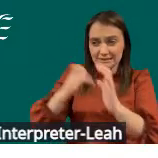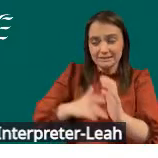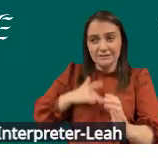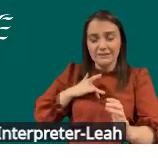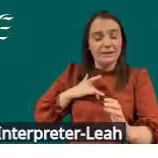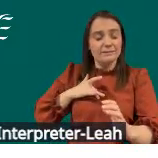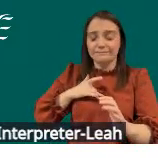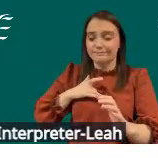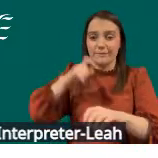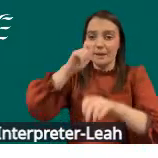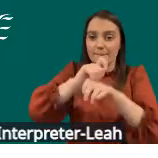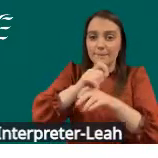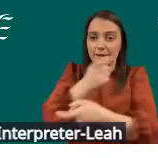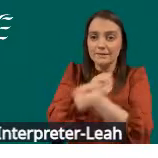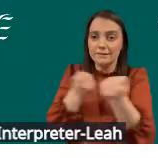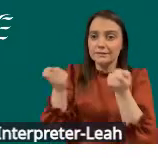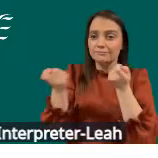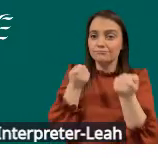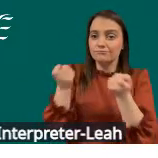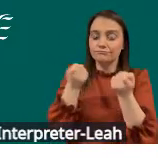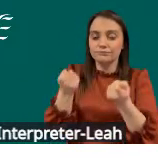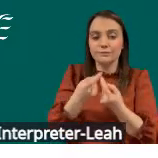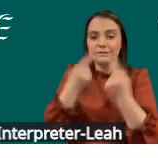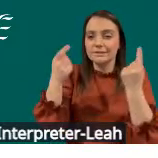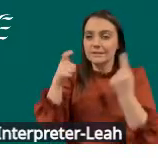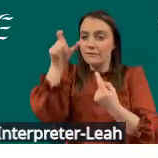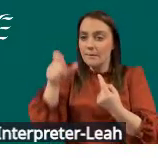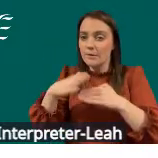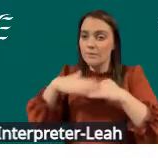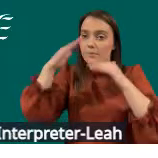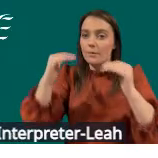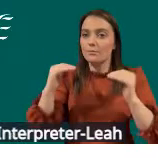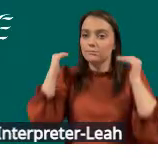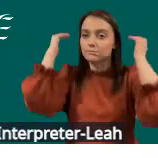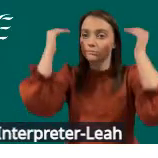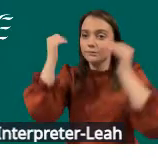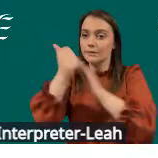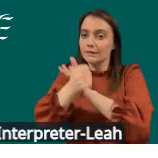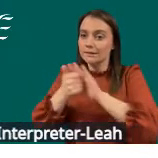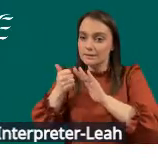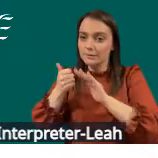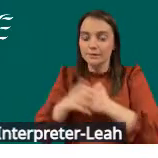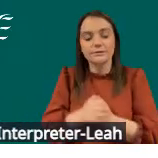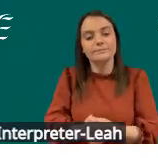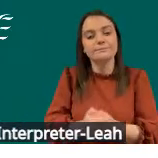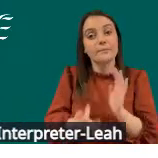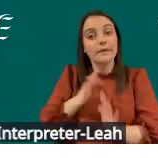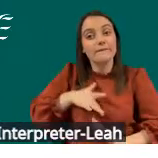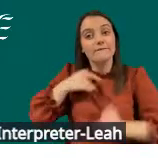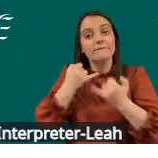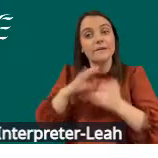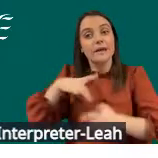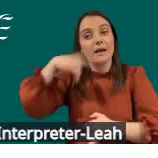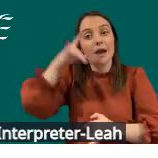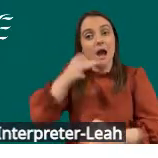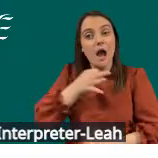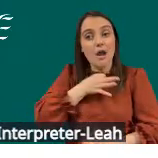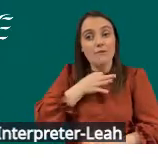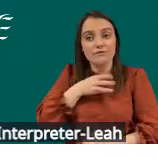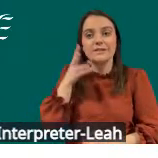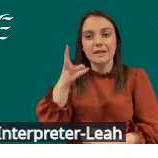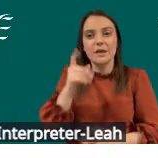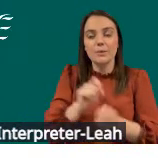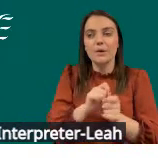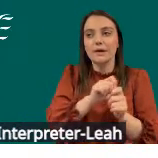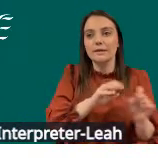handled by someone who's a more experienced prescriber. So if they feel there's a very high risk, they'll send you on to those complex clinics.